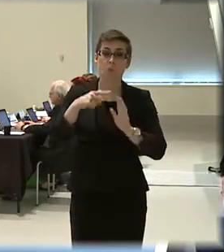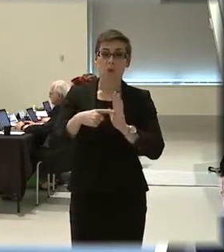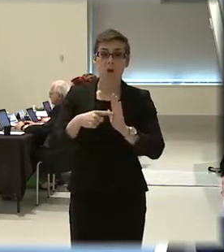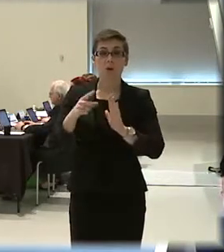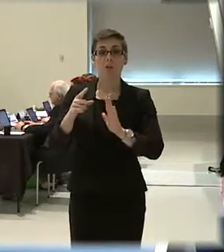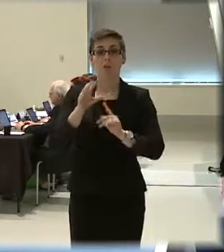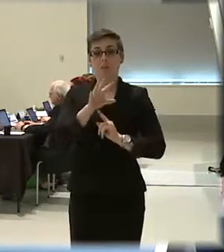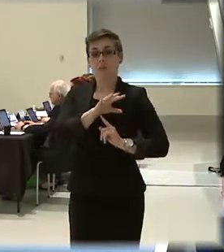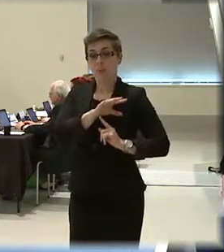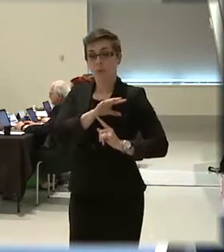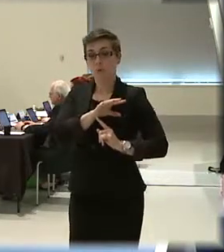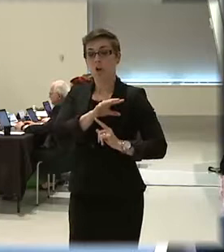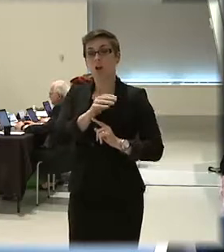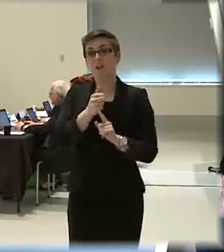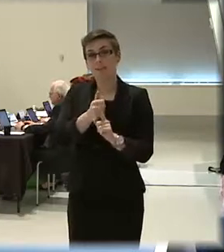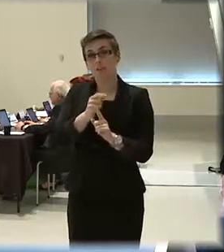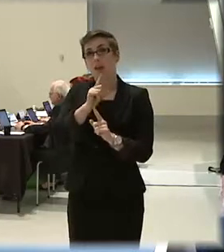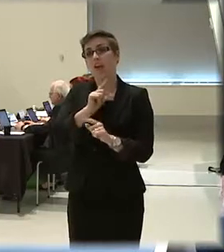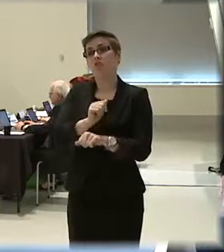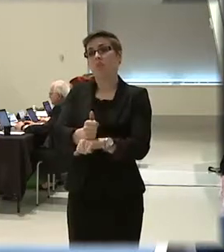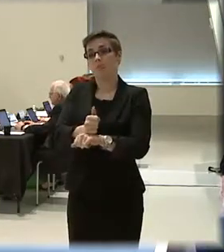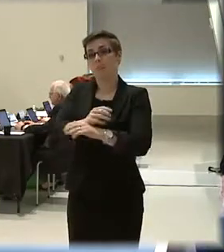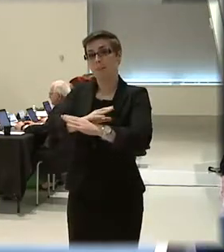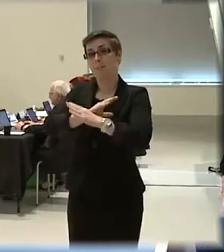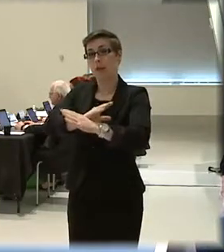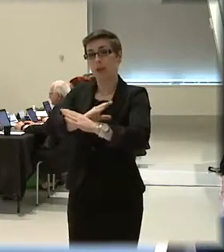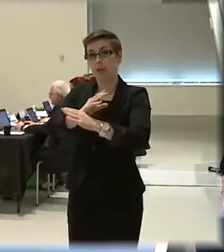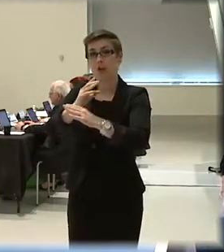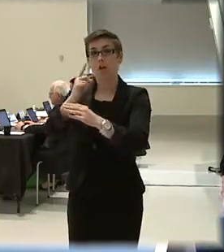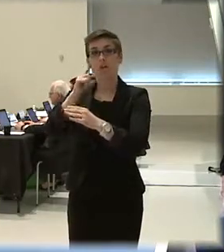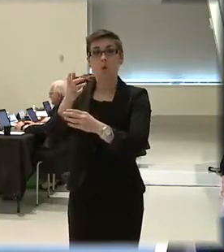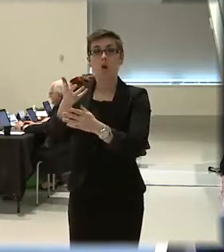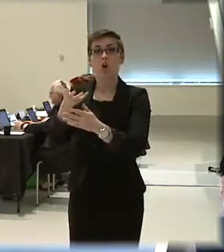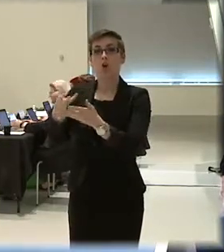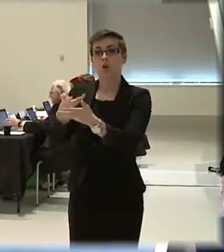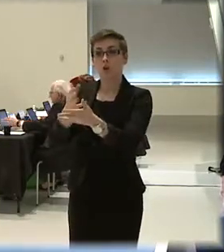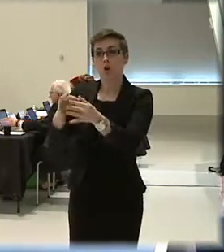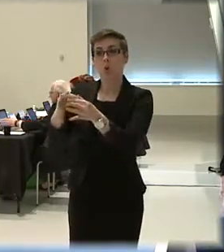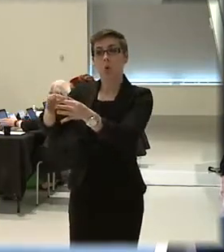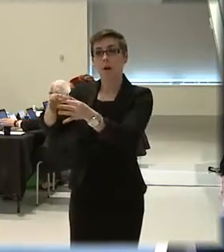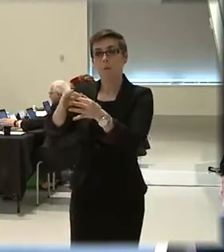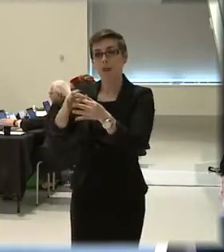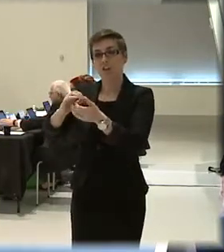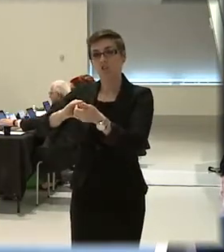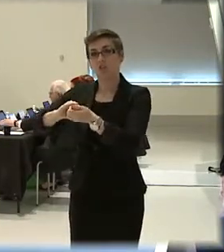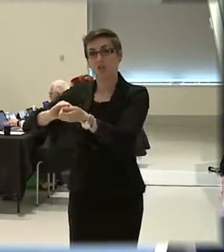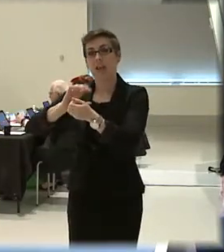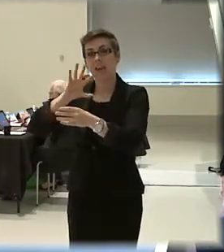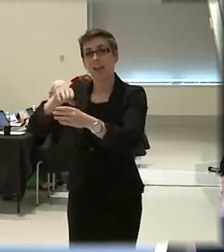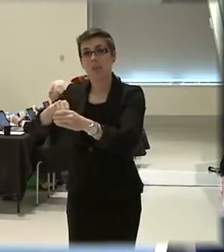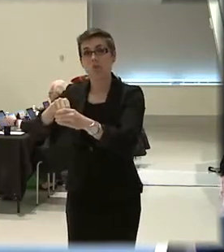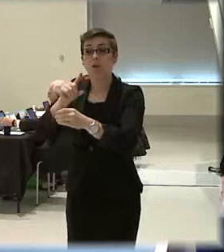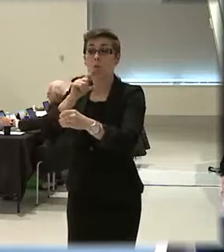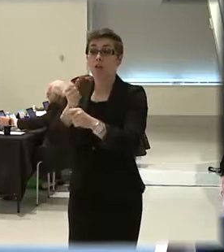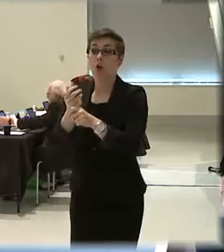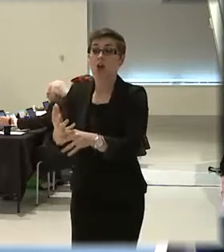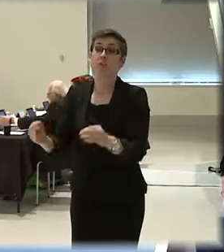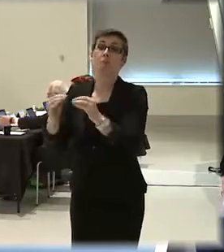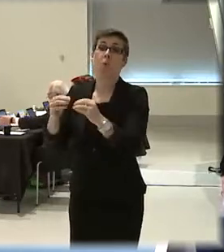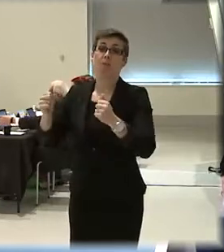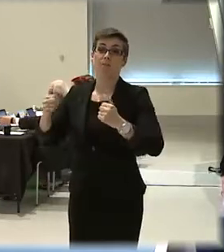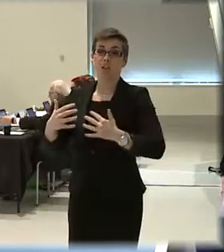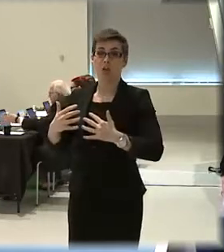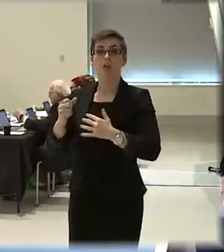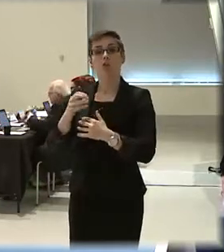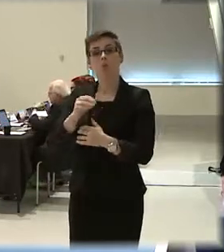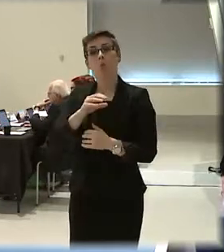camera actually puts up a barrier to cooperation and engagement and can create more fear. And so I think officers need to be trained,